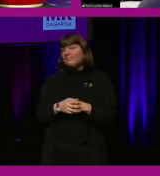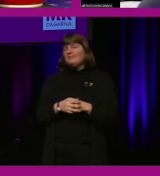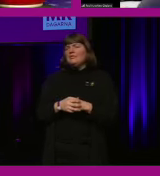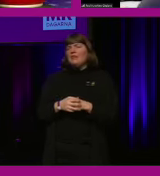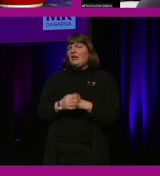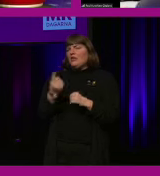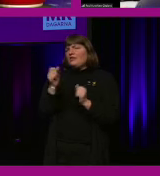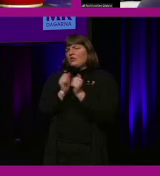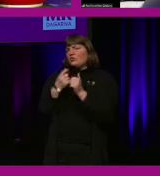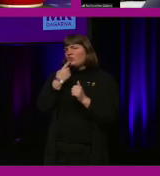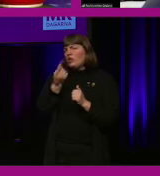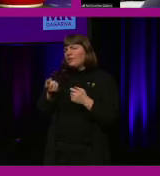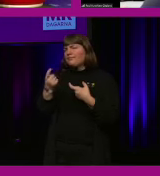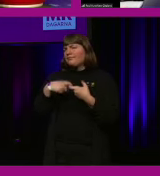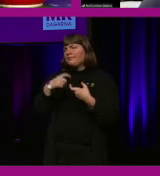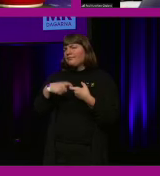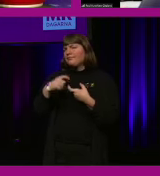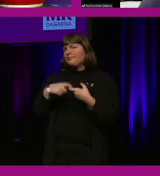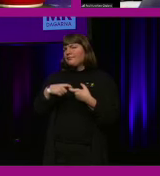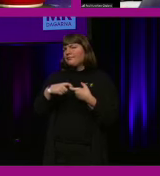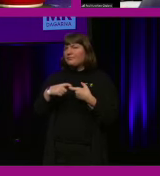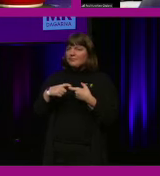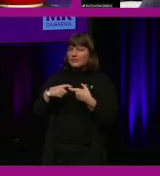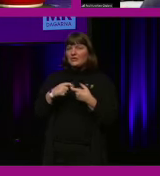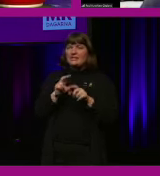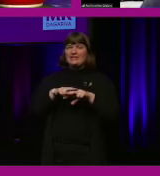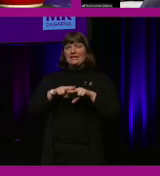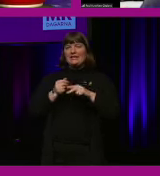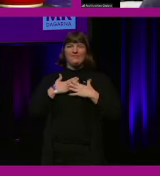made about a little bit uncomfortable with